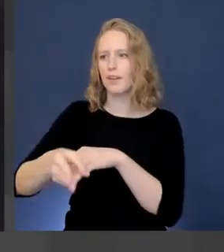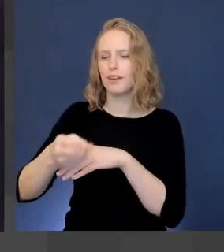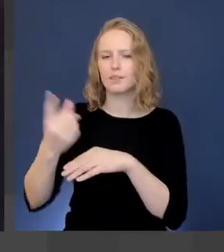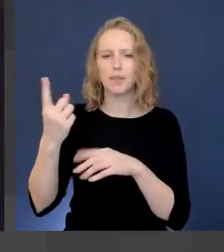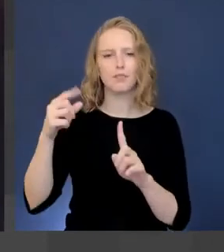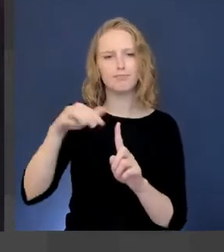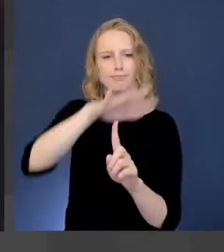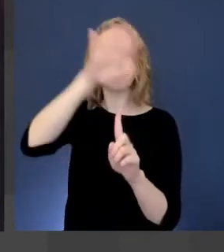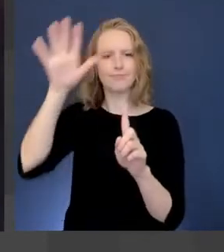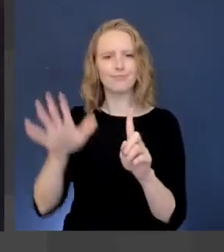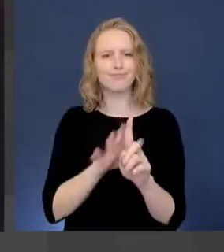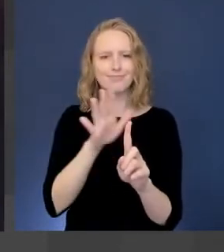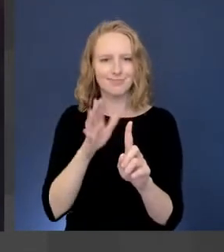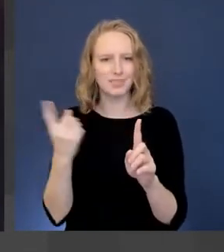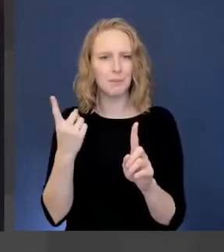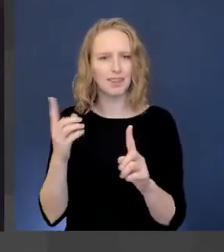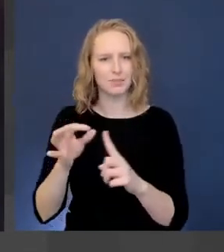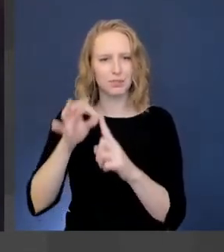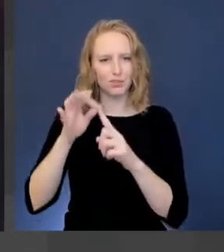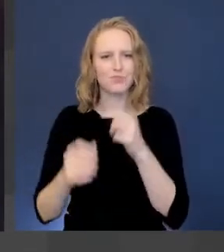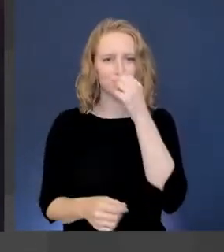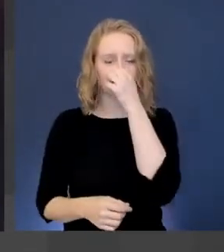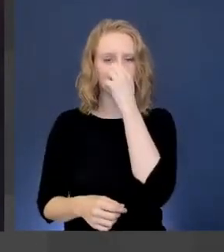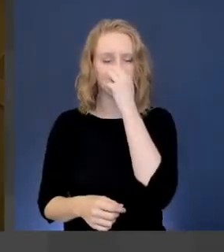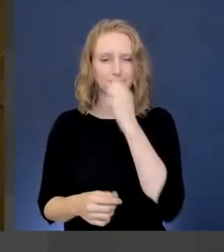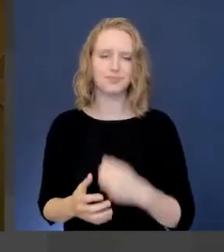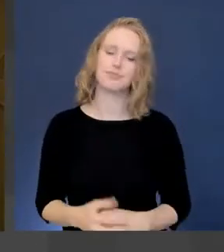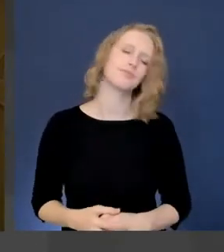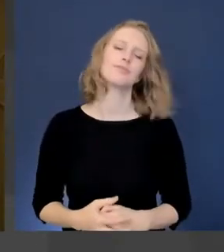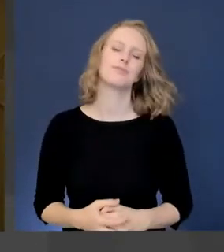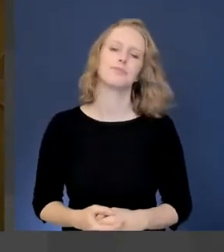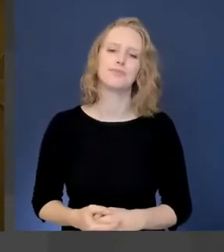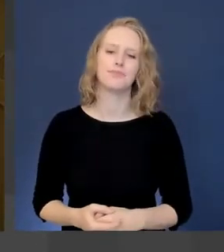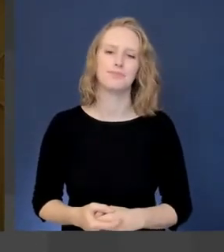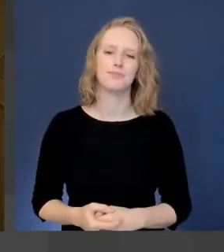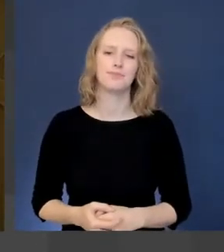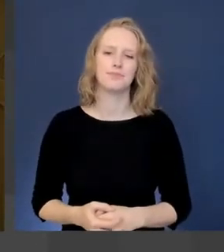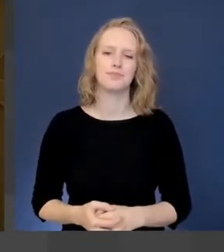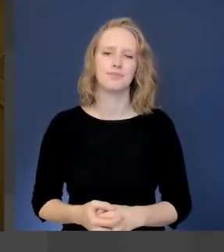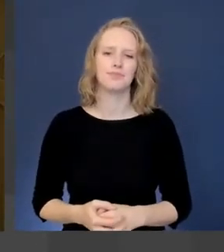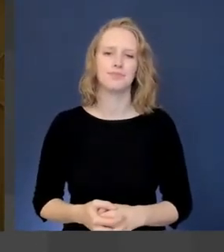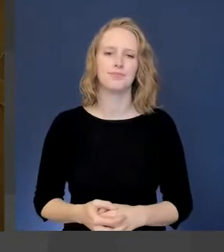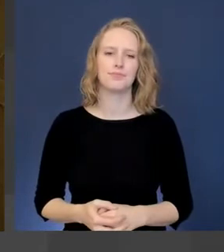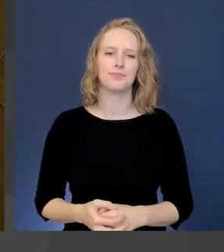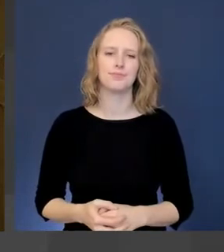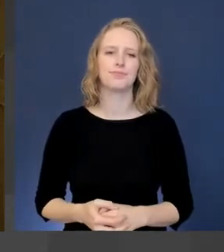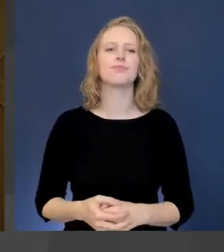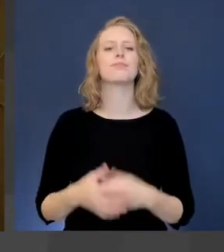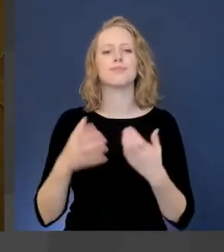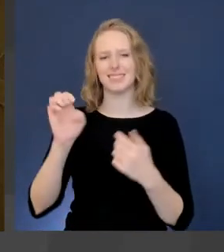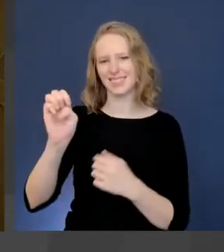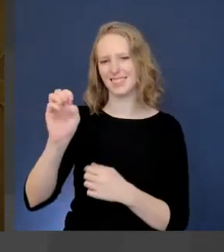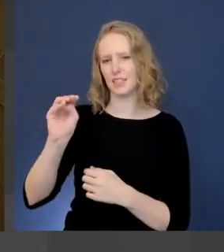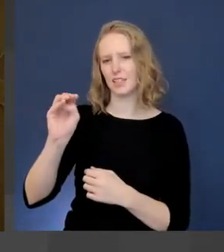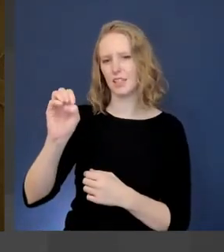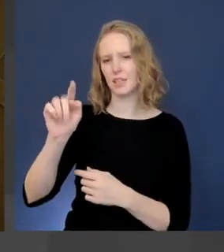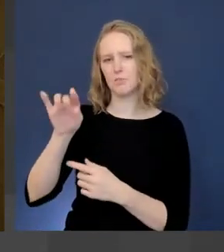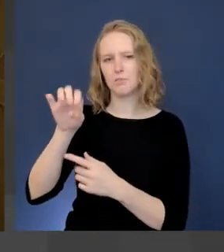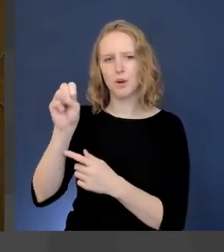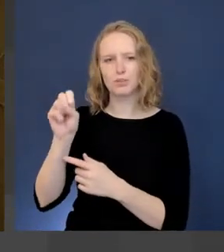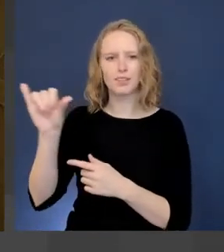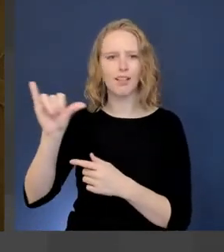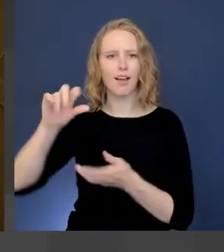little bit and get some shininess there. Also, we got in some emotes, which are these little dances or